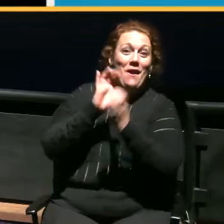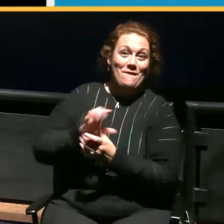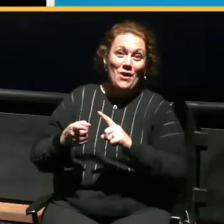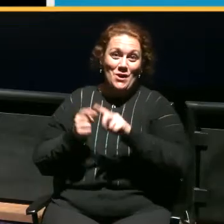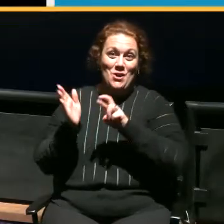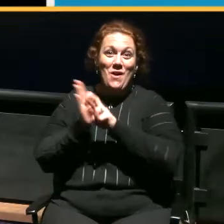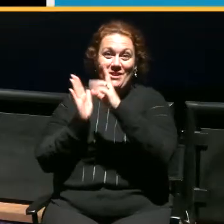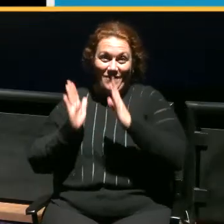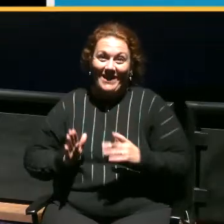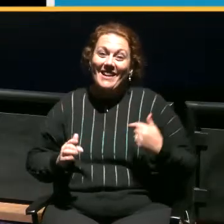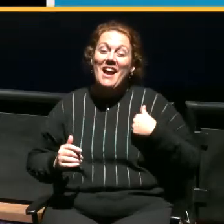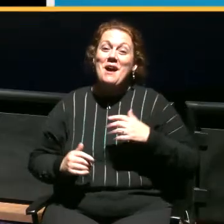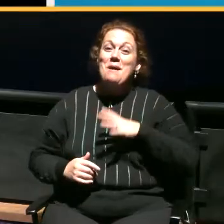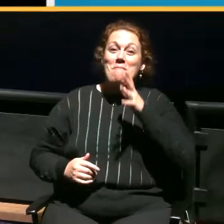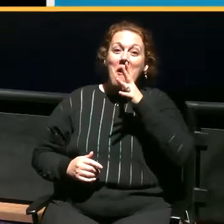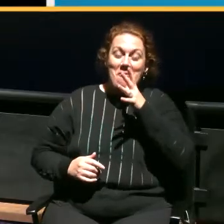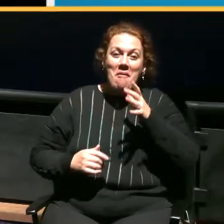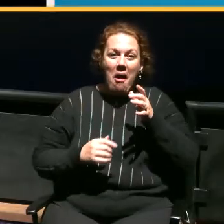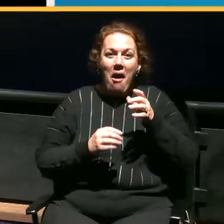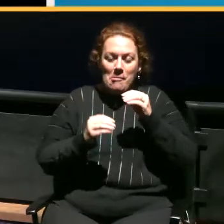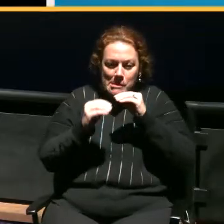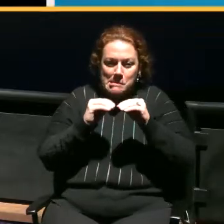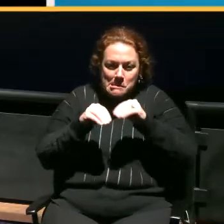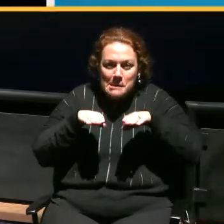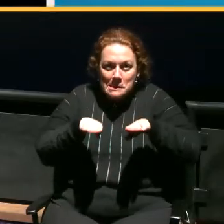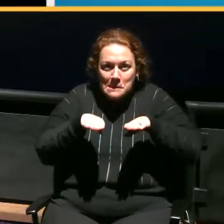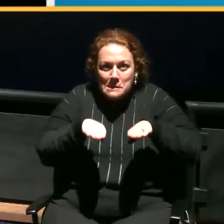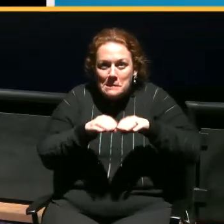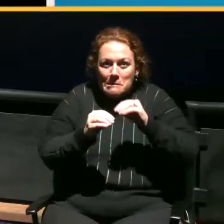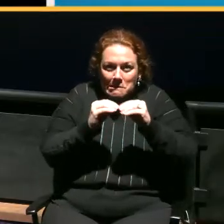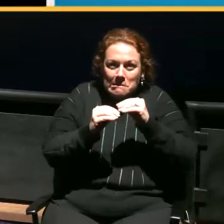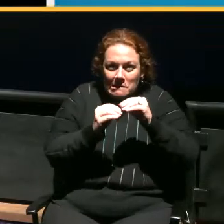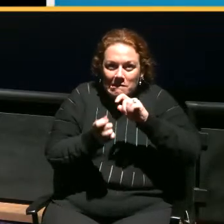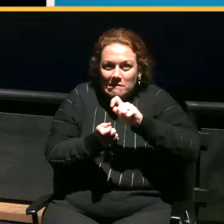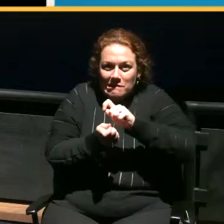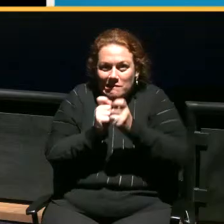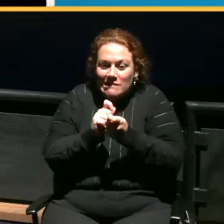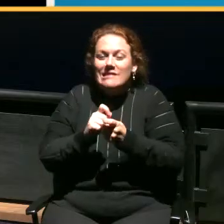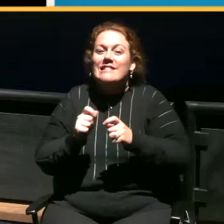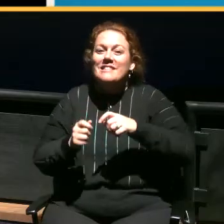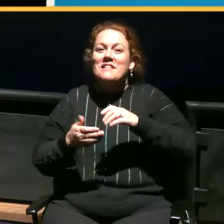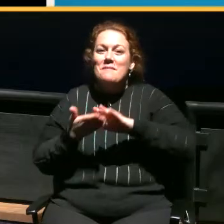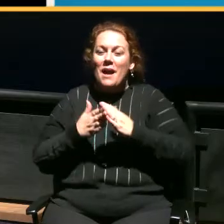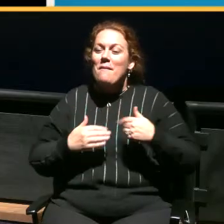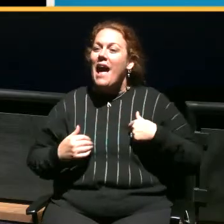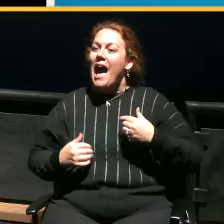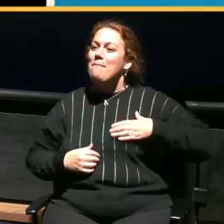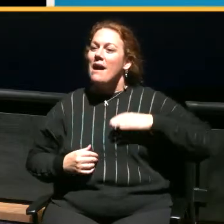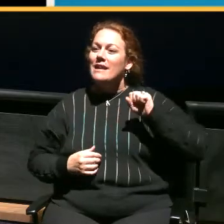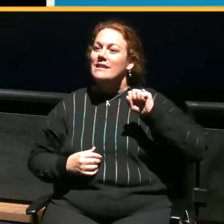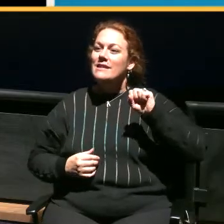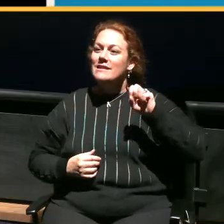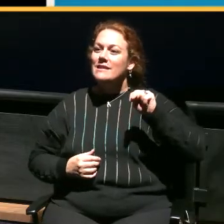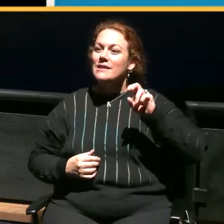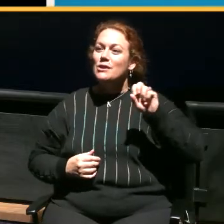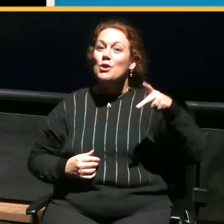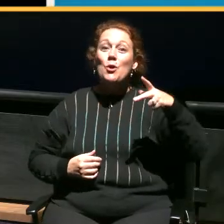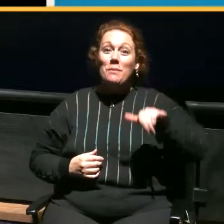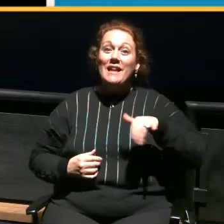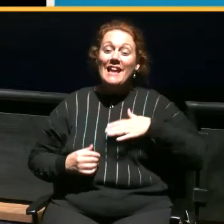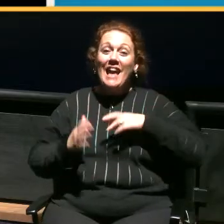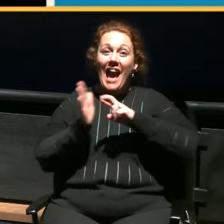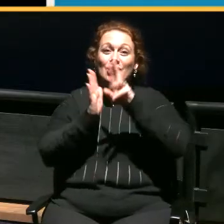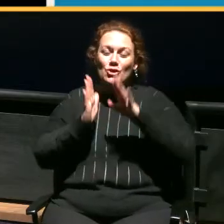in the first grade play, and my mom transferred this over to be an astronaut costume. And I'm holding my astronaut Snoopy. Right, so Snoopy